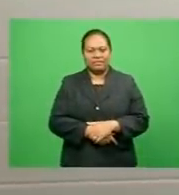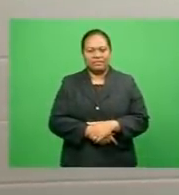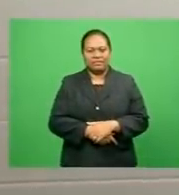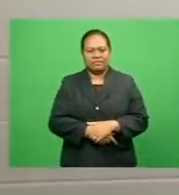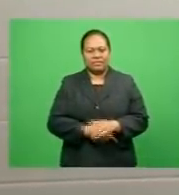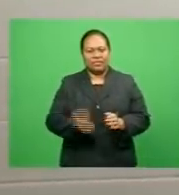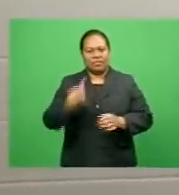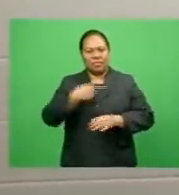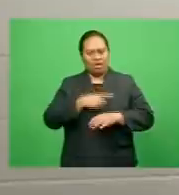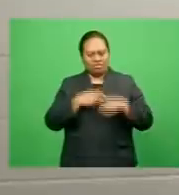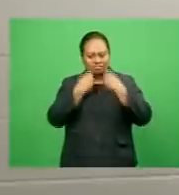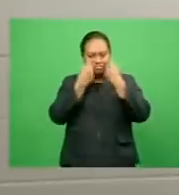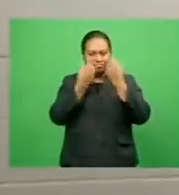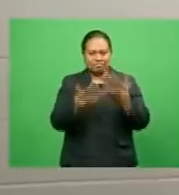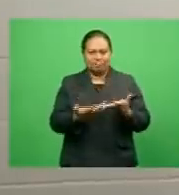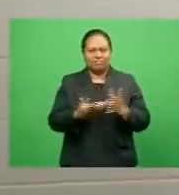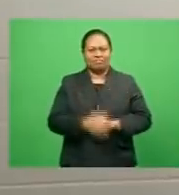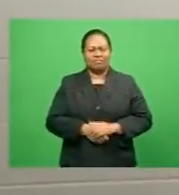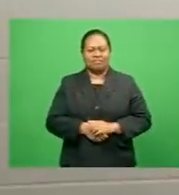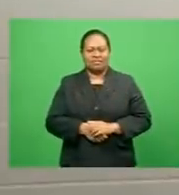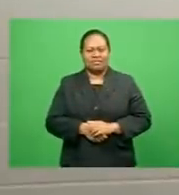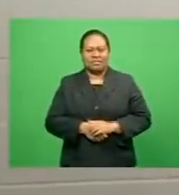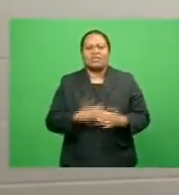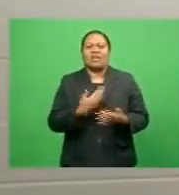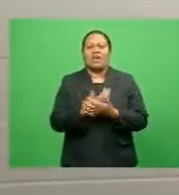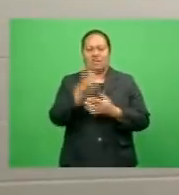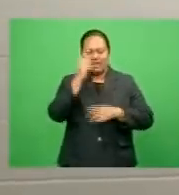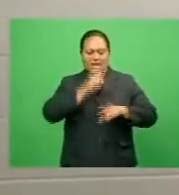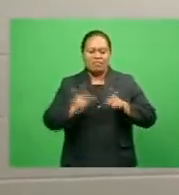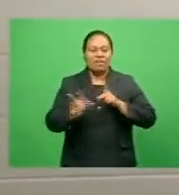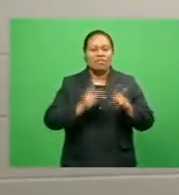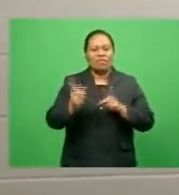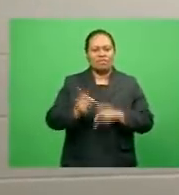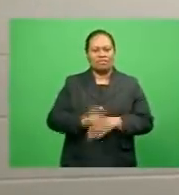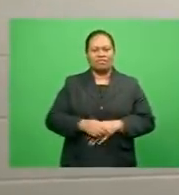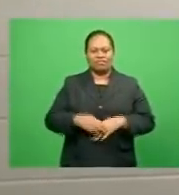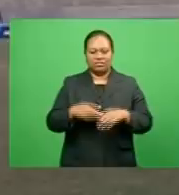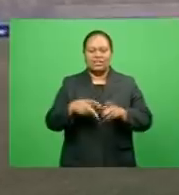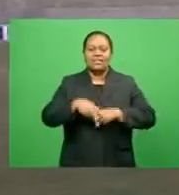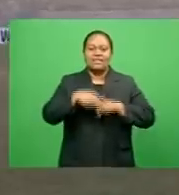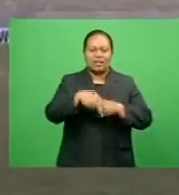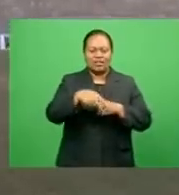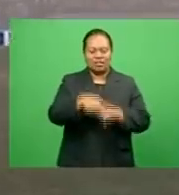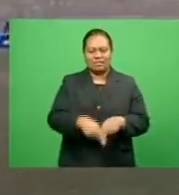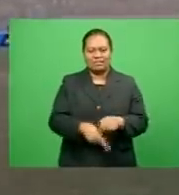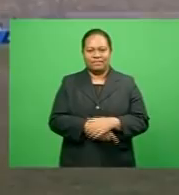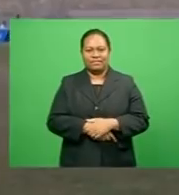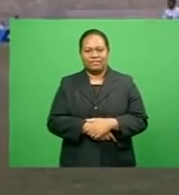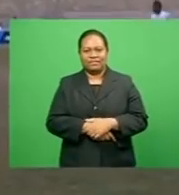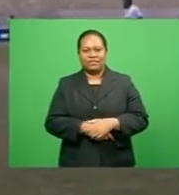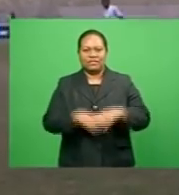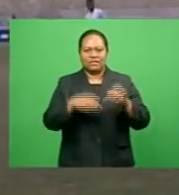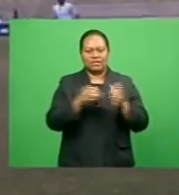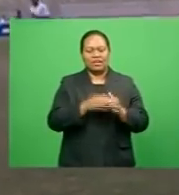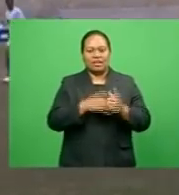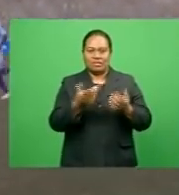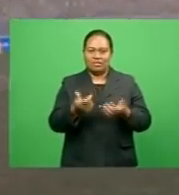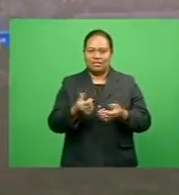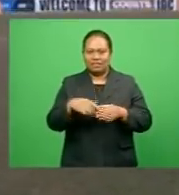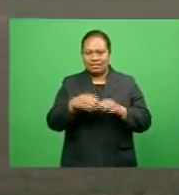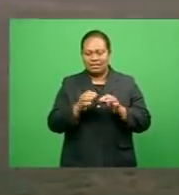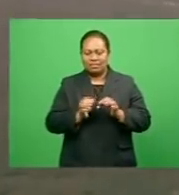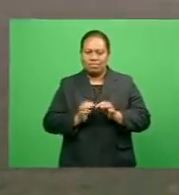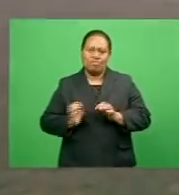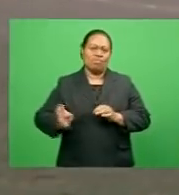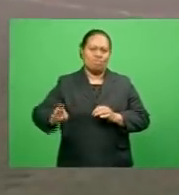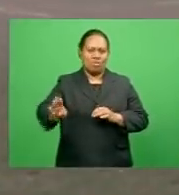actually set us a benchmark how we're going to perform against Nadroga in the playoffs. On cloud 9, Mbua coach RONEEL says